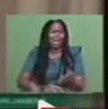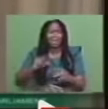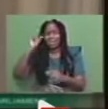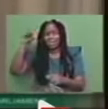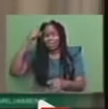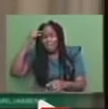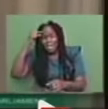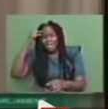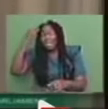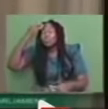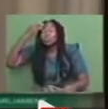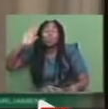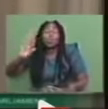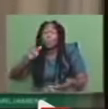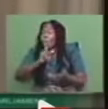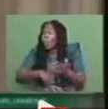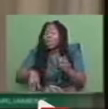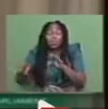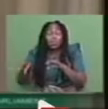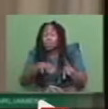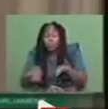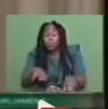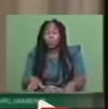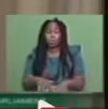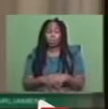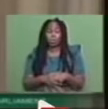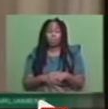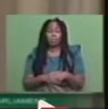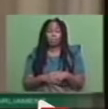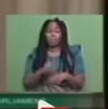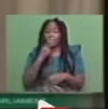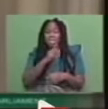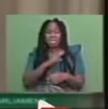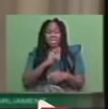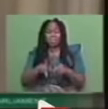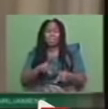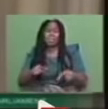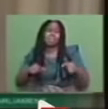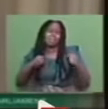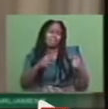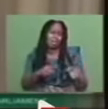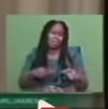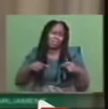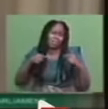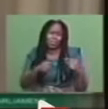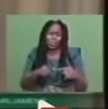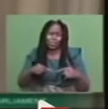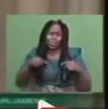more uncertain time in our nation's history, with the suffering, burdens, and hardship of so many